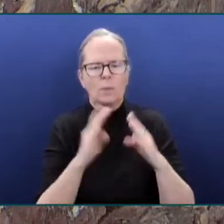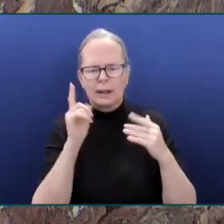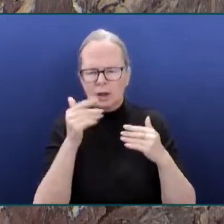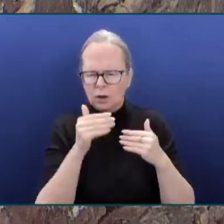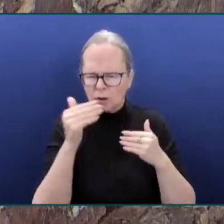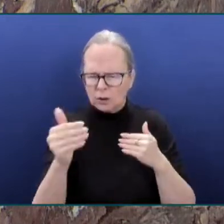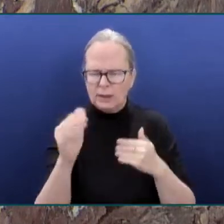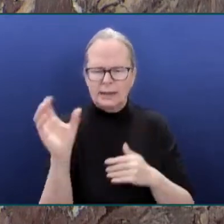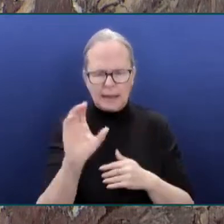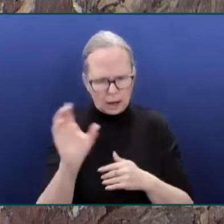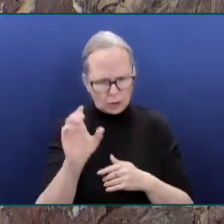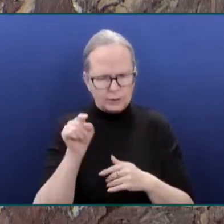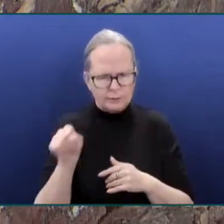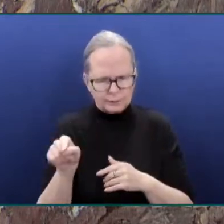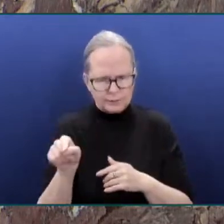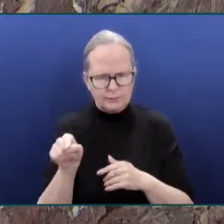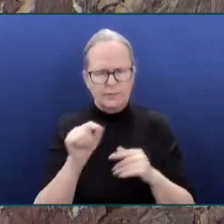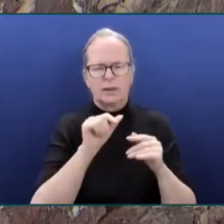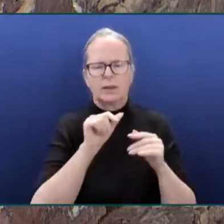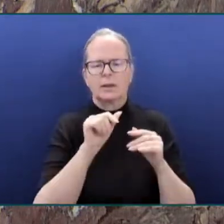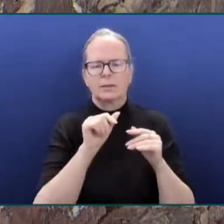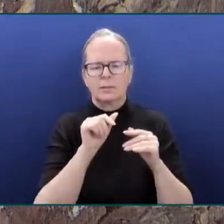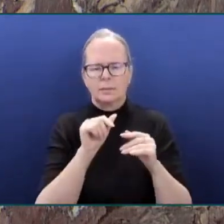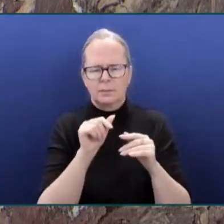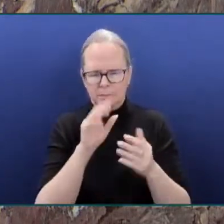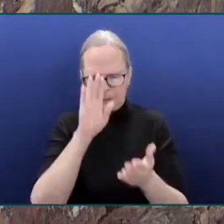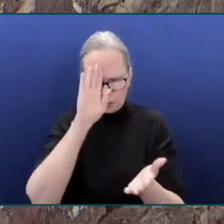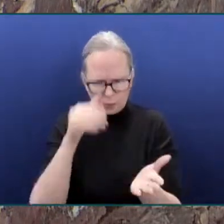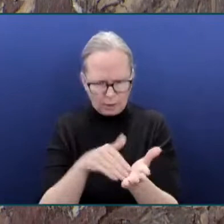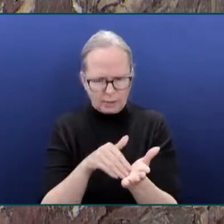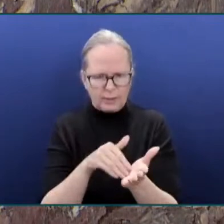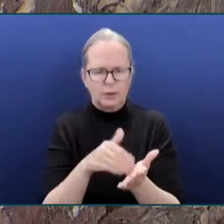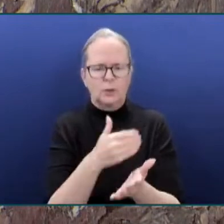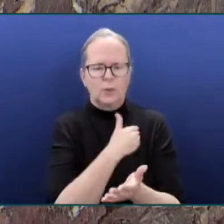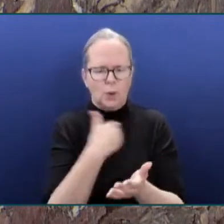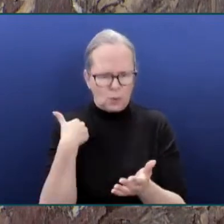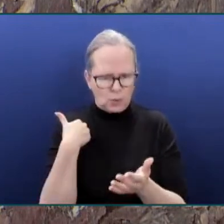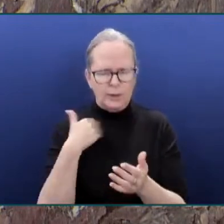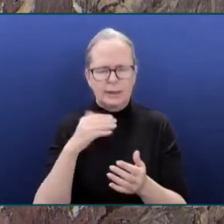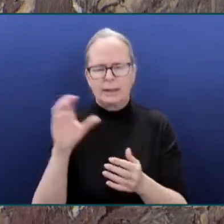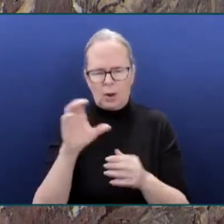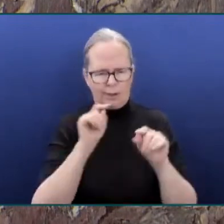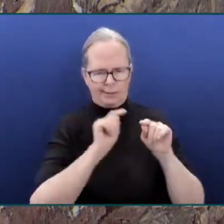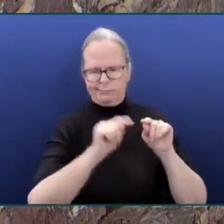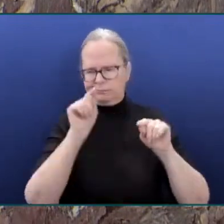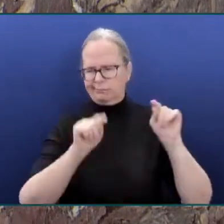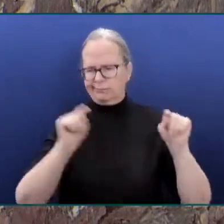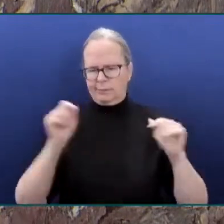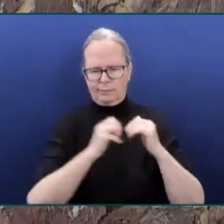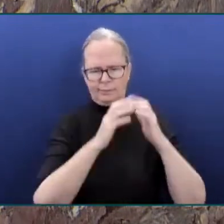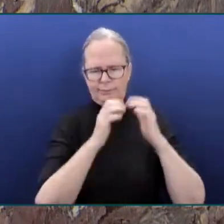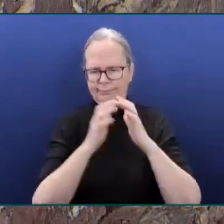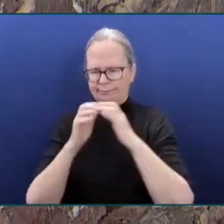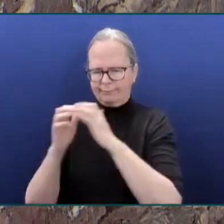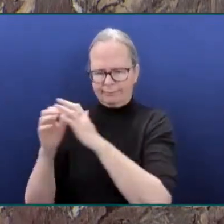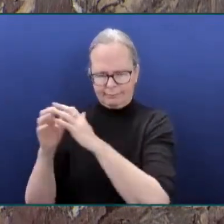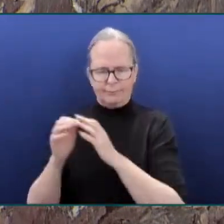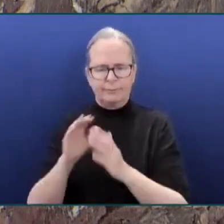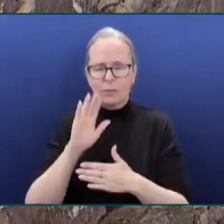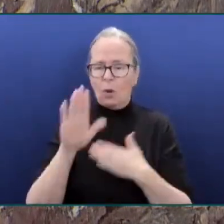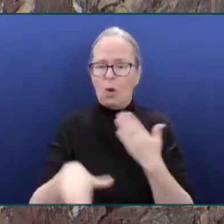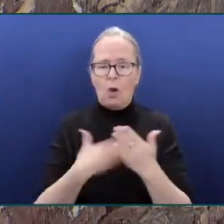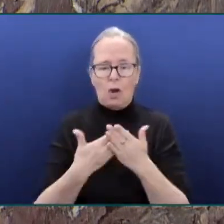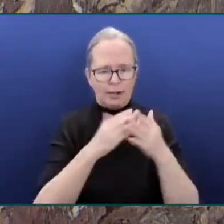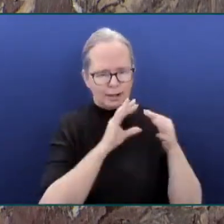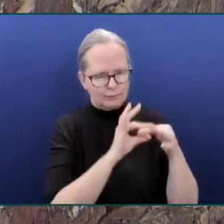true testament to the impact and demand for services offered by this mission. I would like to thank Elaine Chong, Alice